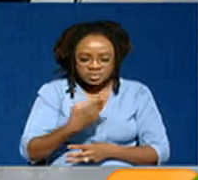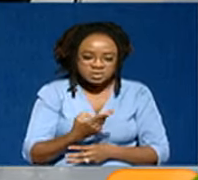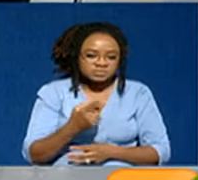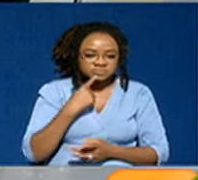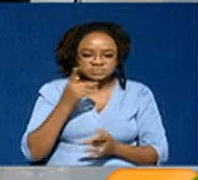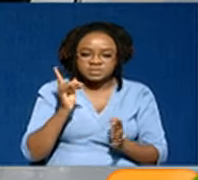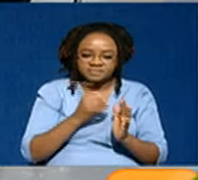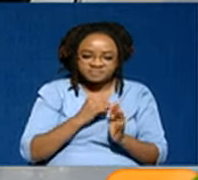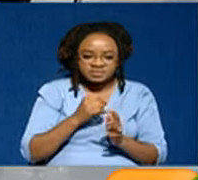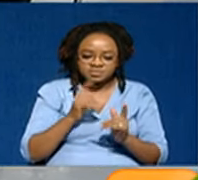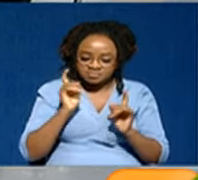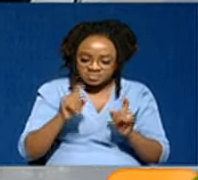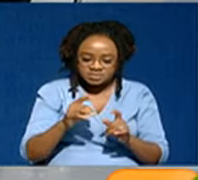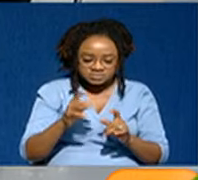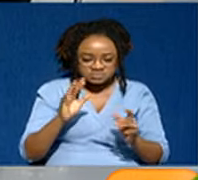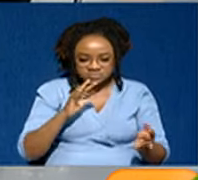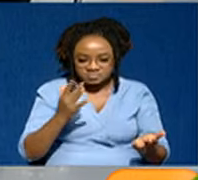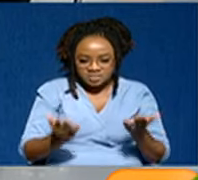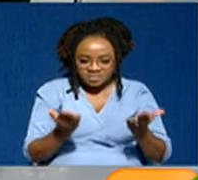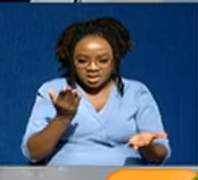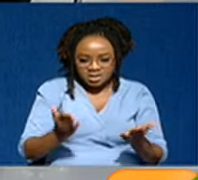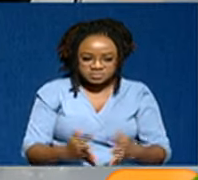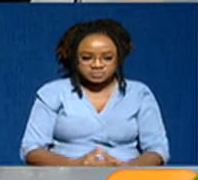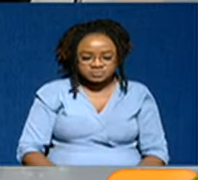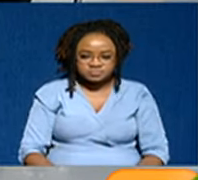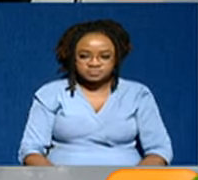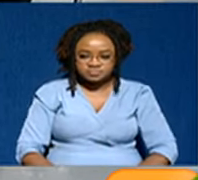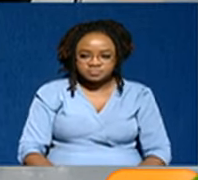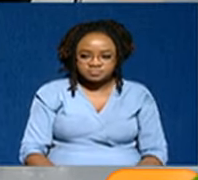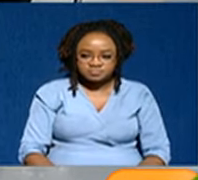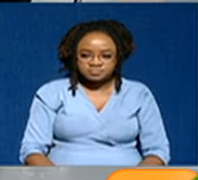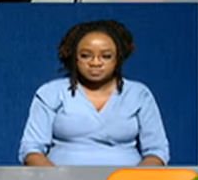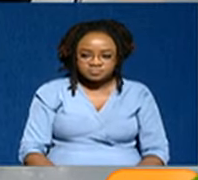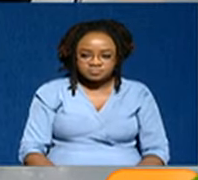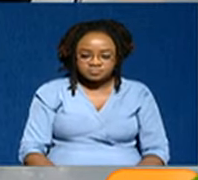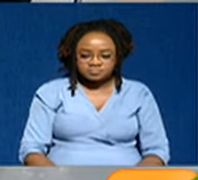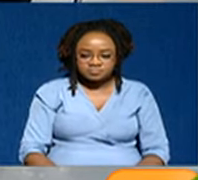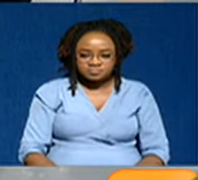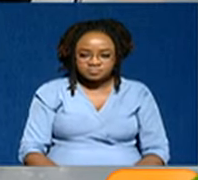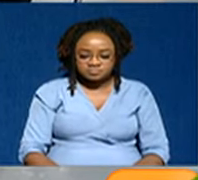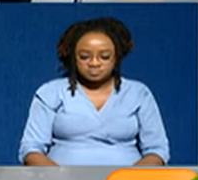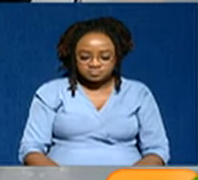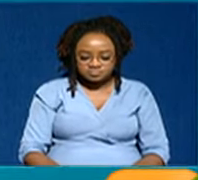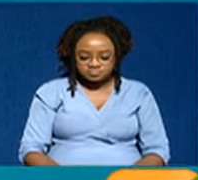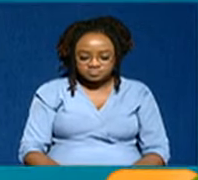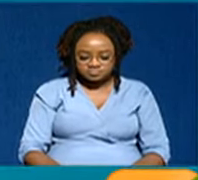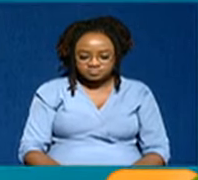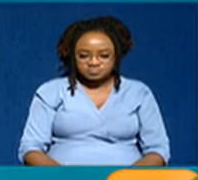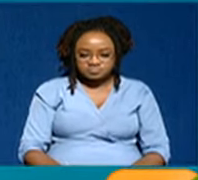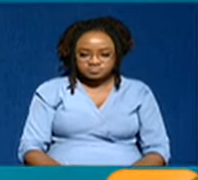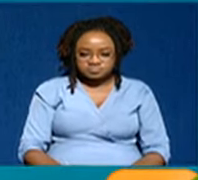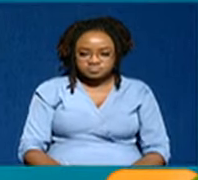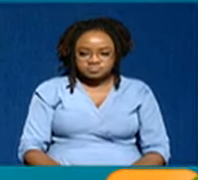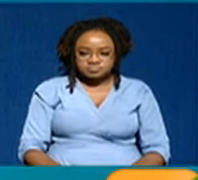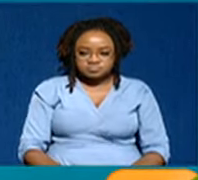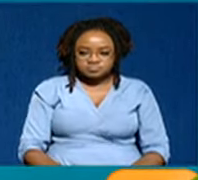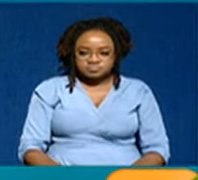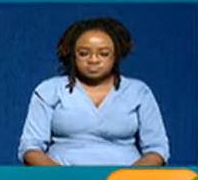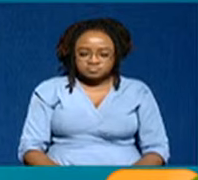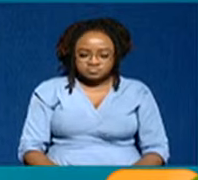to be conscious of. I think when you look at what Matende Cheru said, that in the